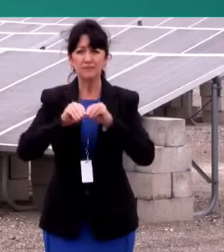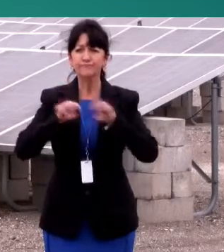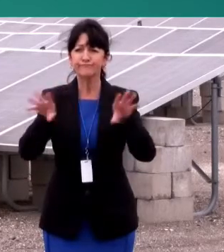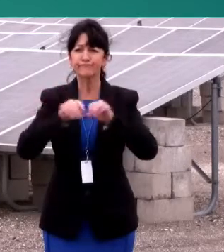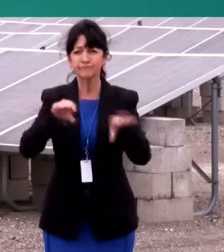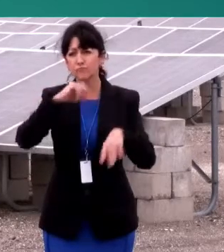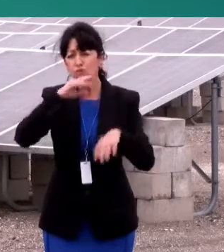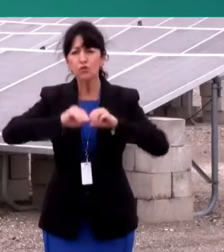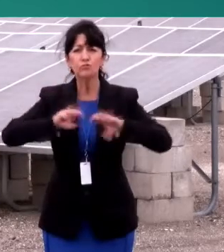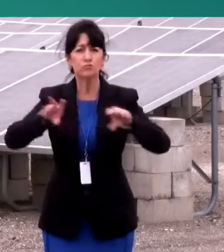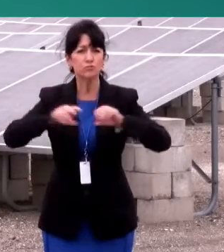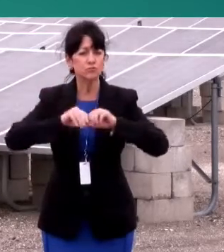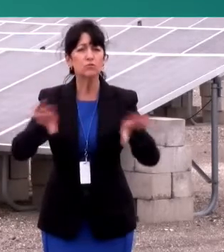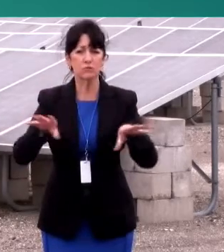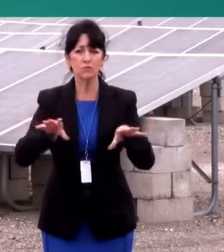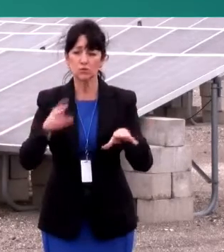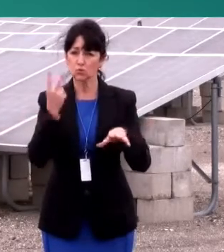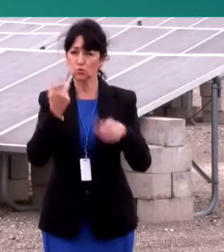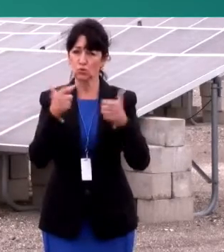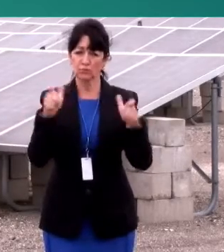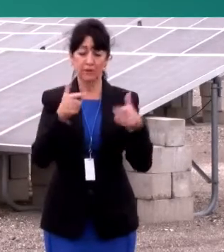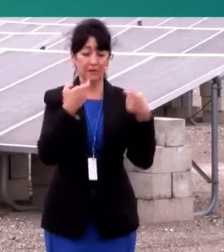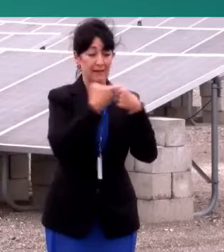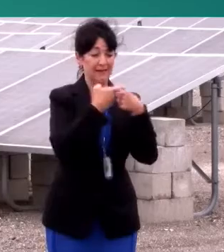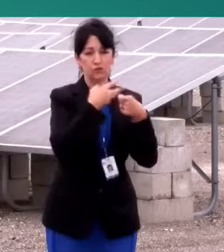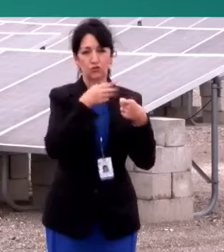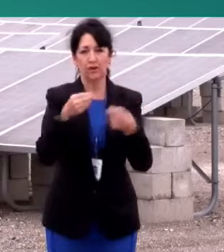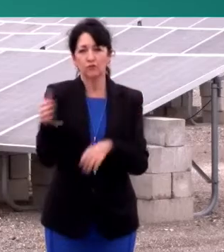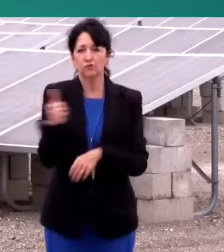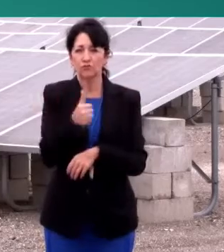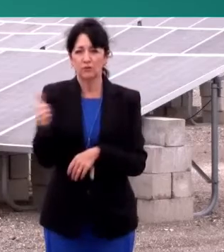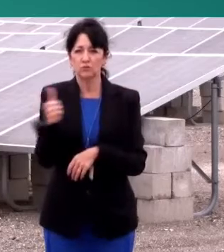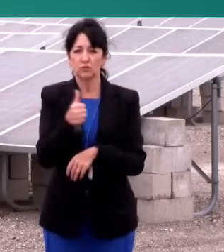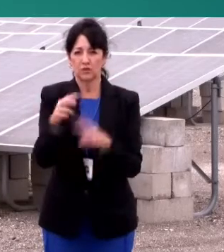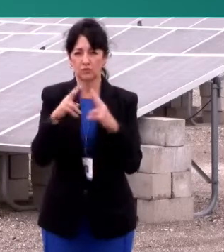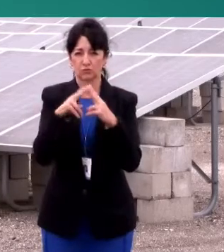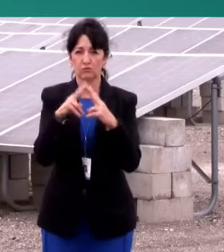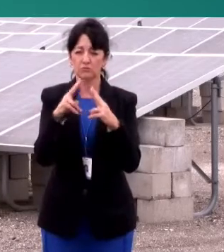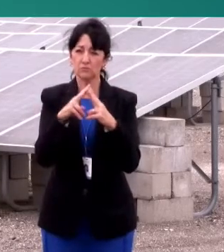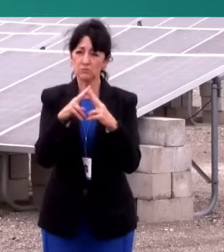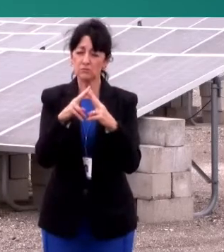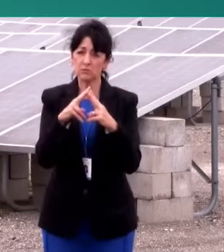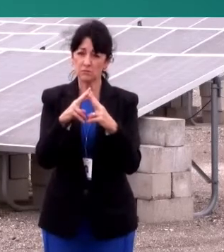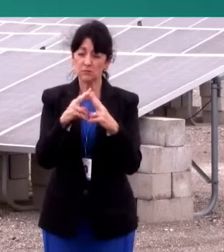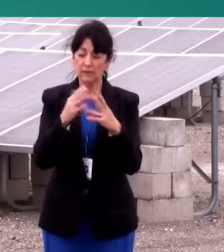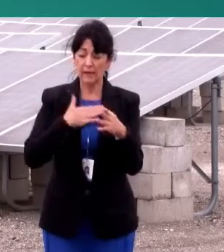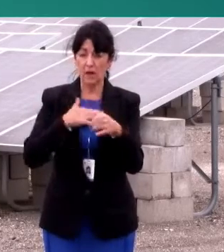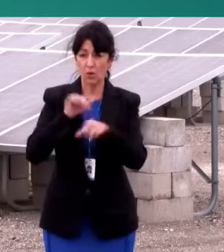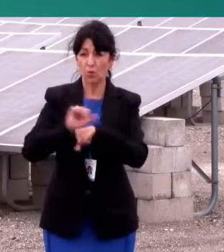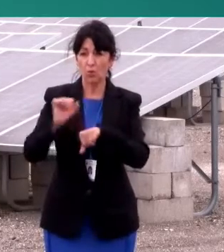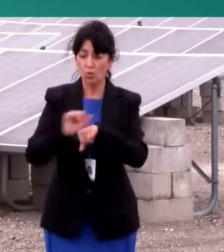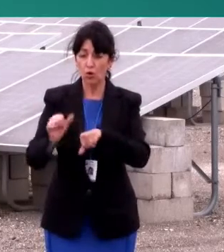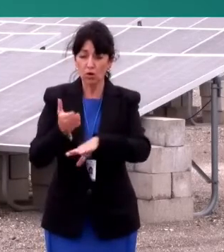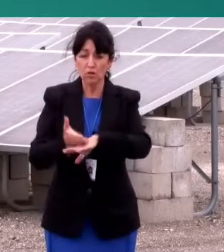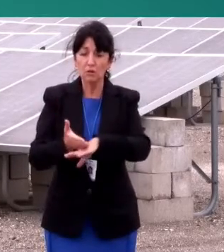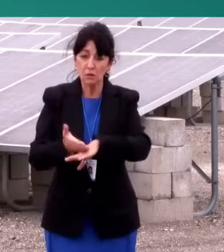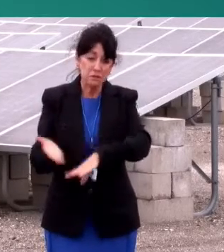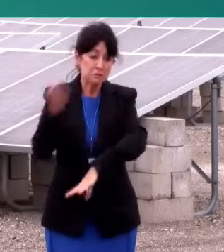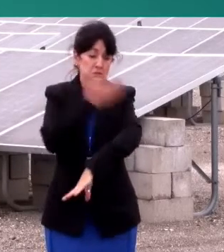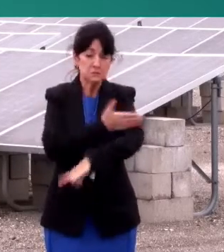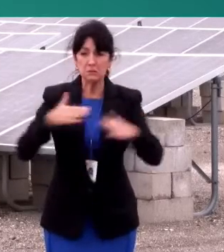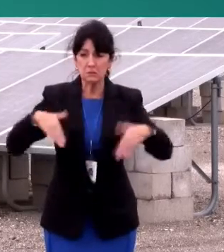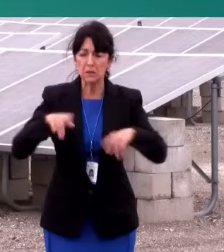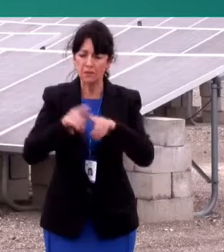areas are in electricity generation and in transportation. We've made pretty good progress, and continue to make progress on